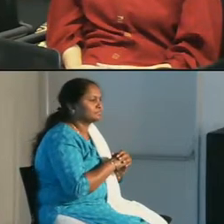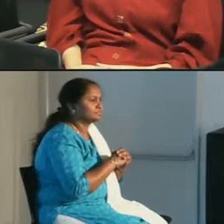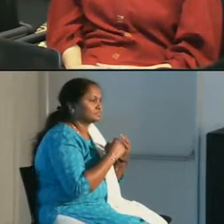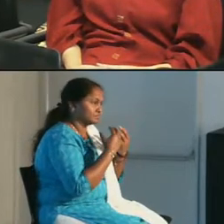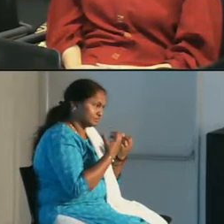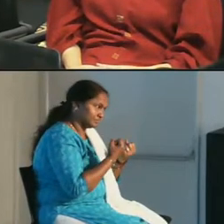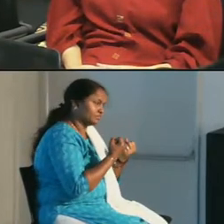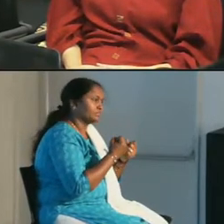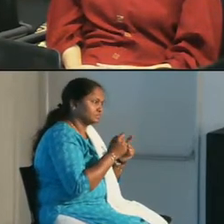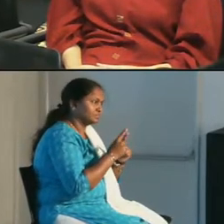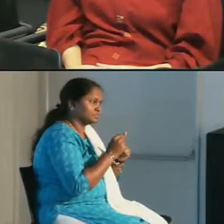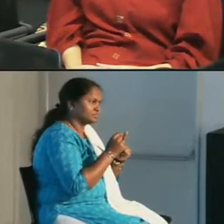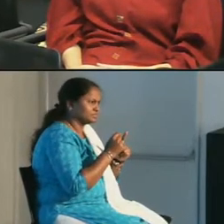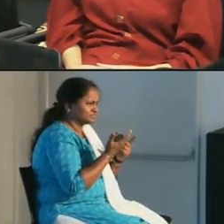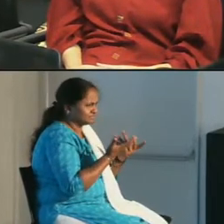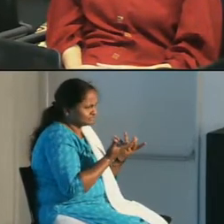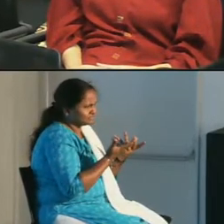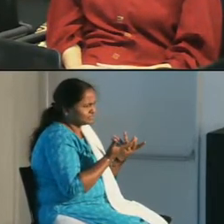And